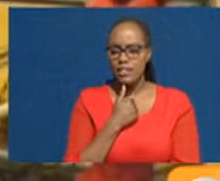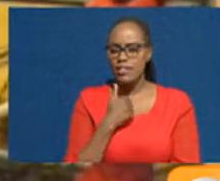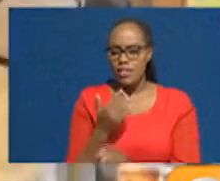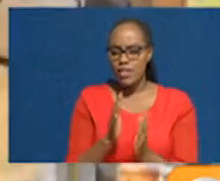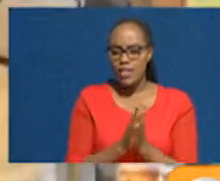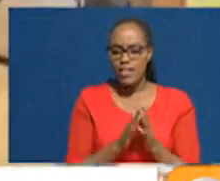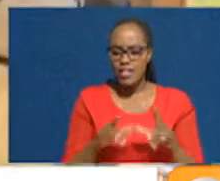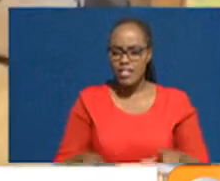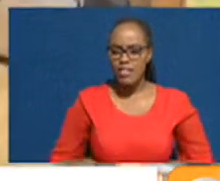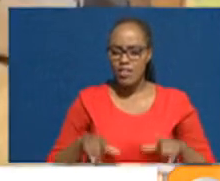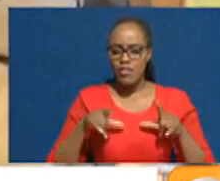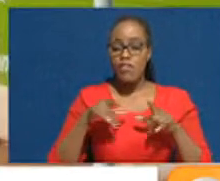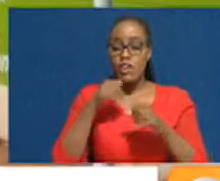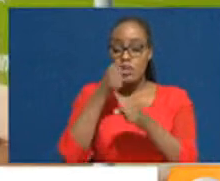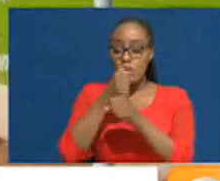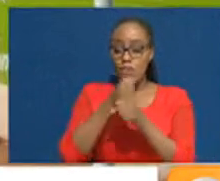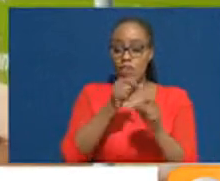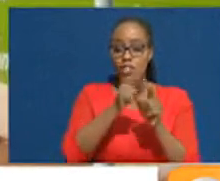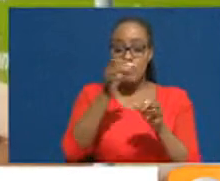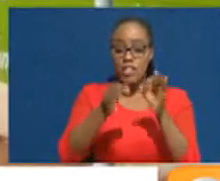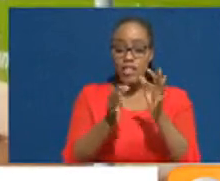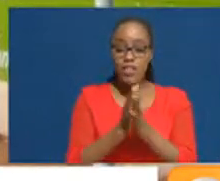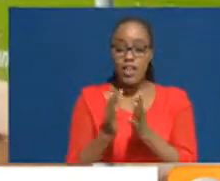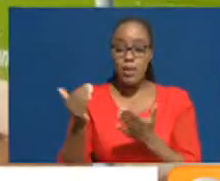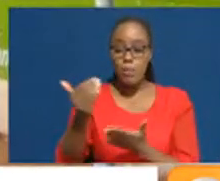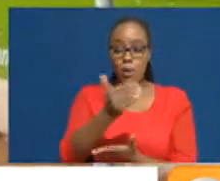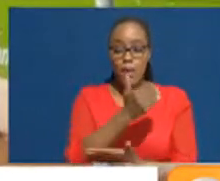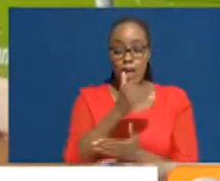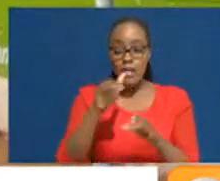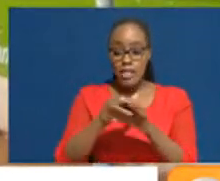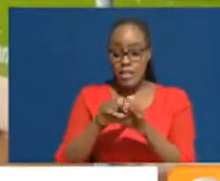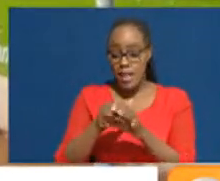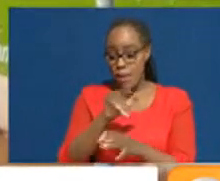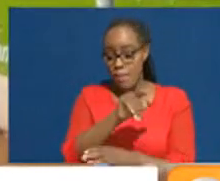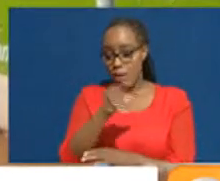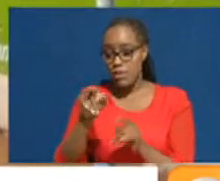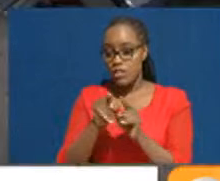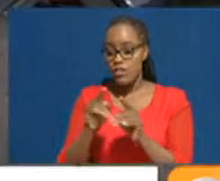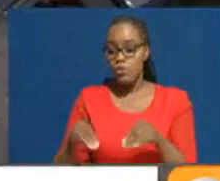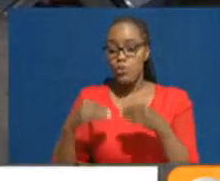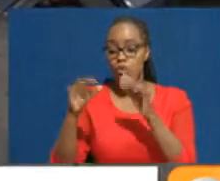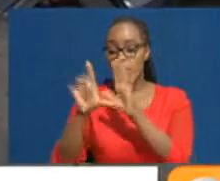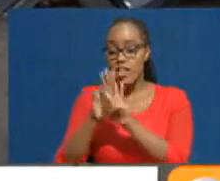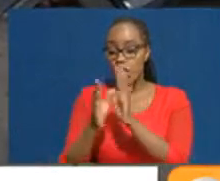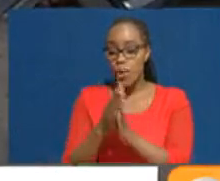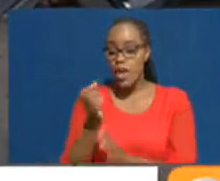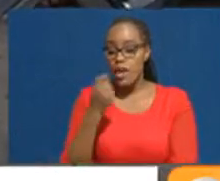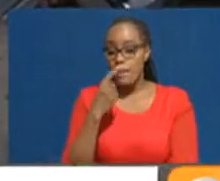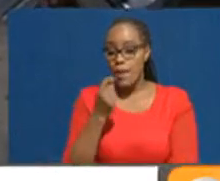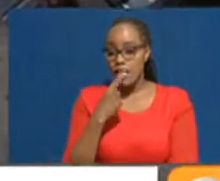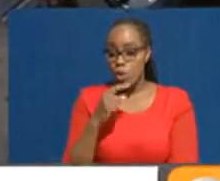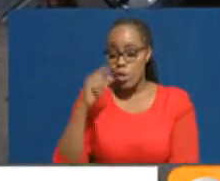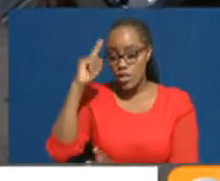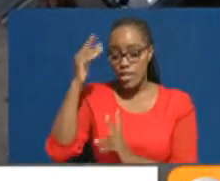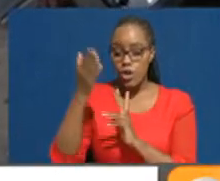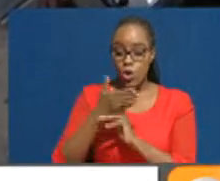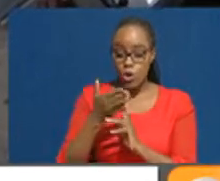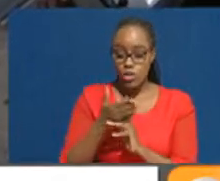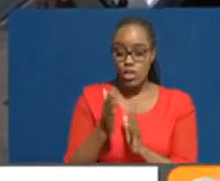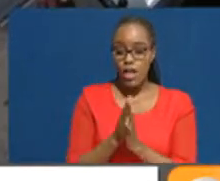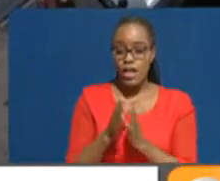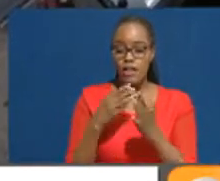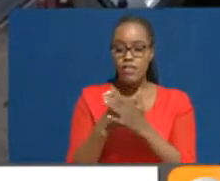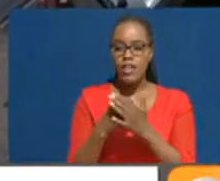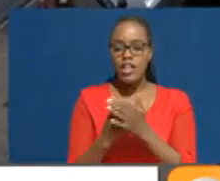and seeking justice, as well as mobilize member states to provide legal, medical, psychological, or